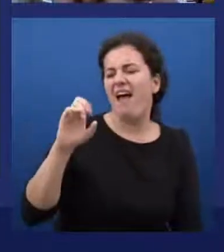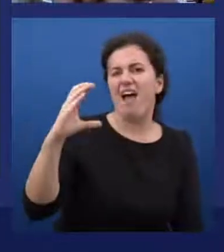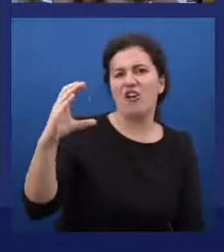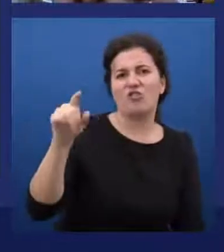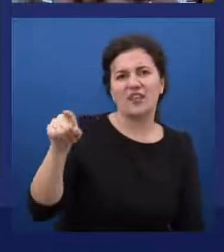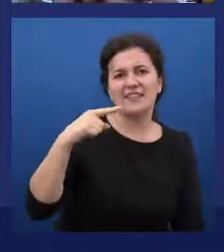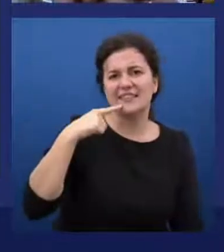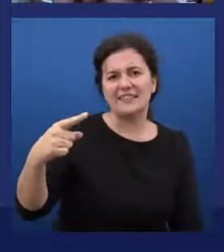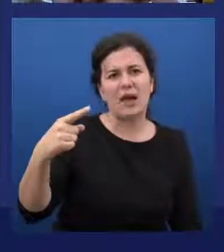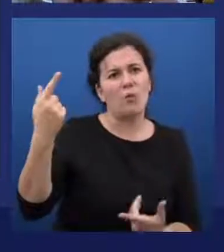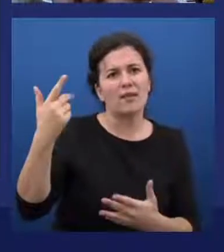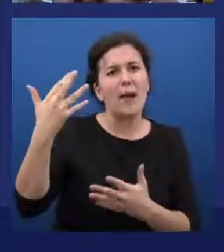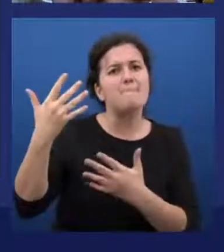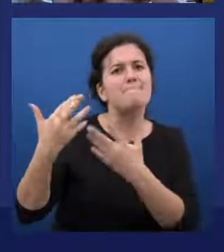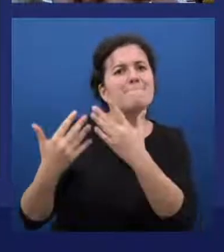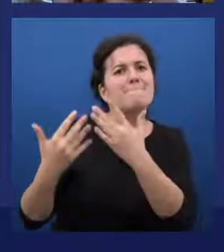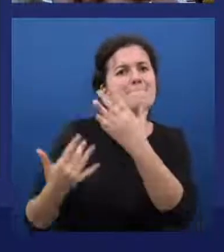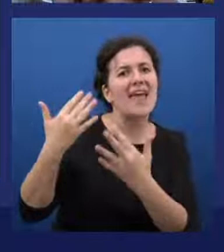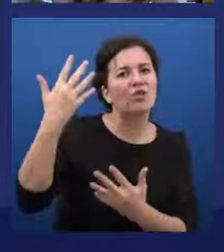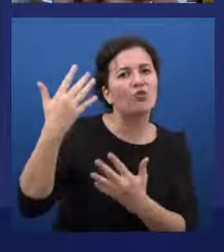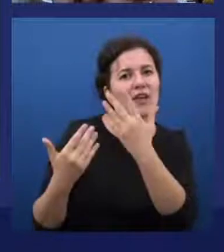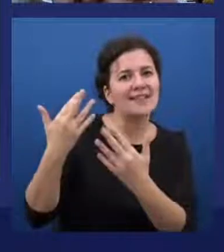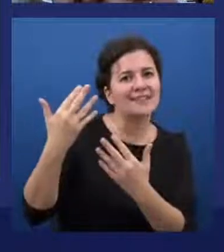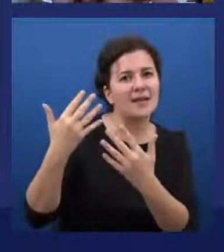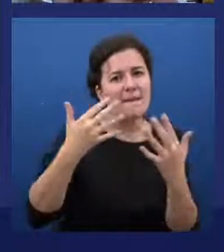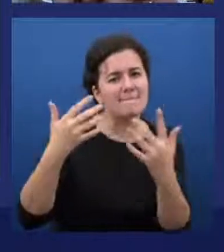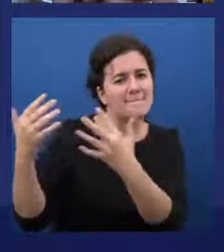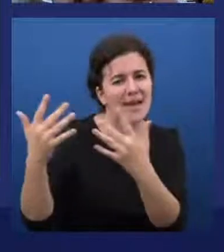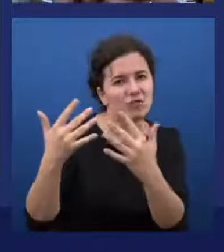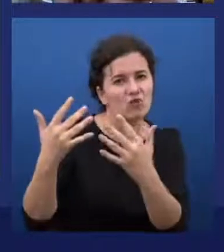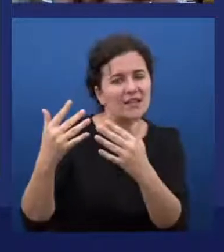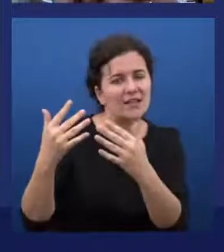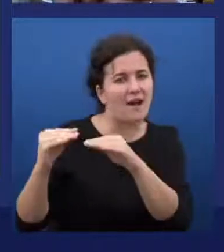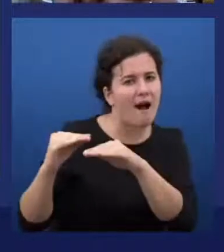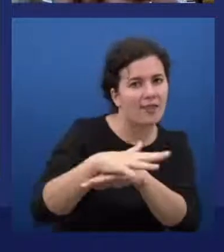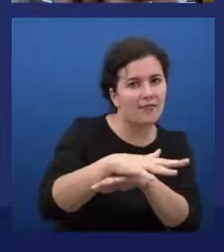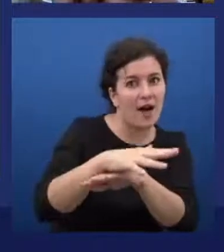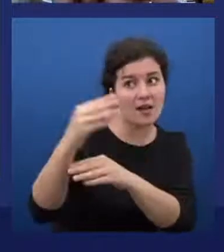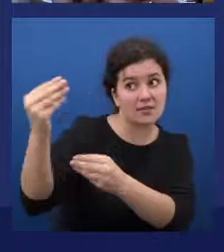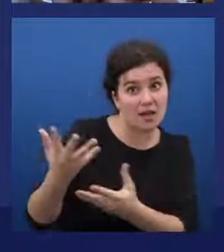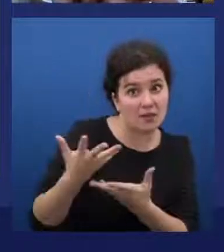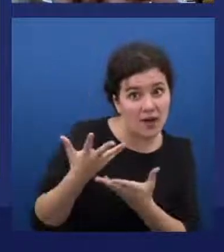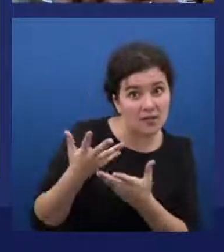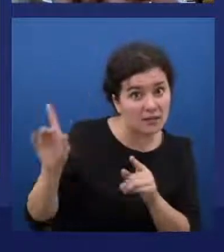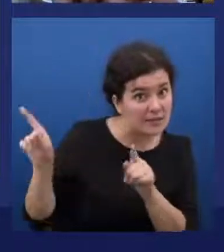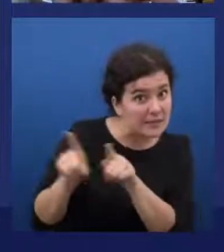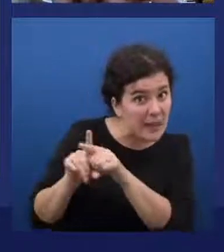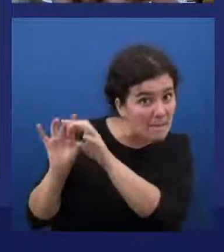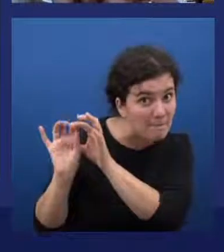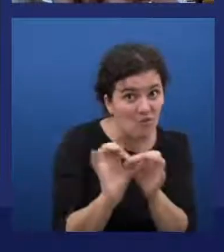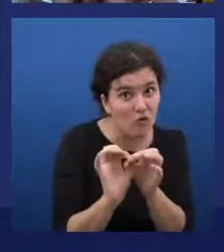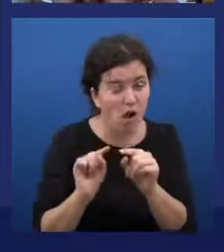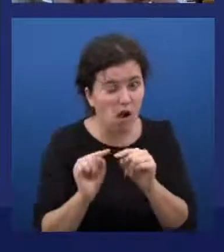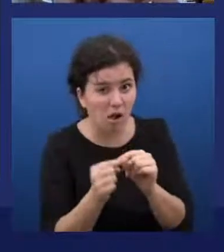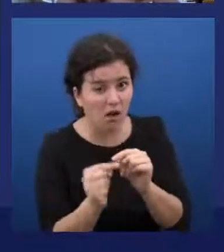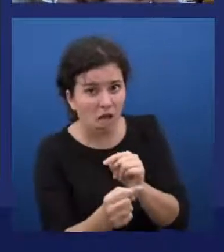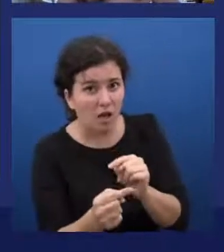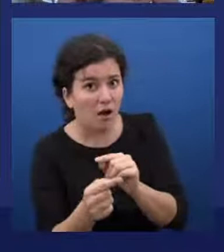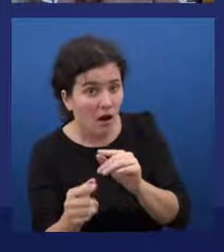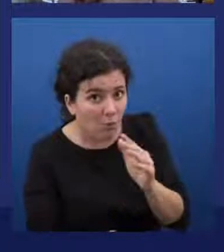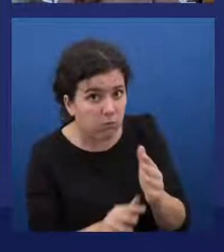Does that play any role in this anomaly detection scenario? So metrics